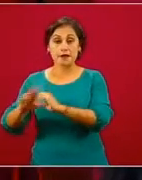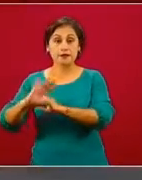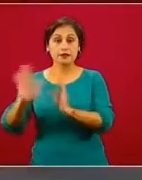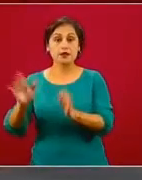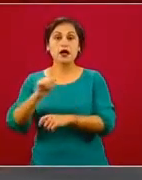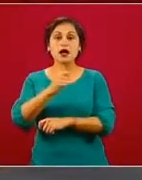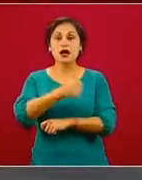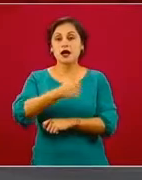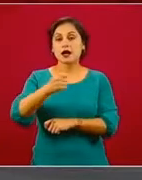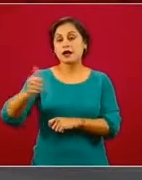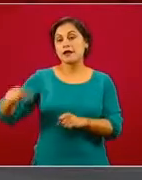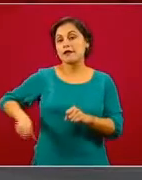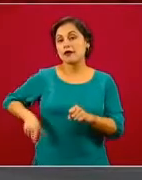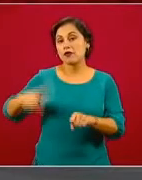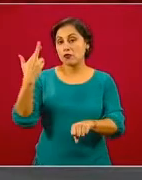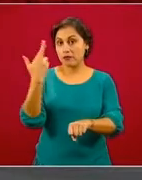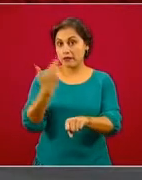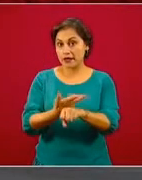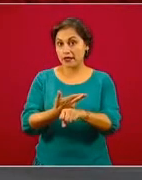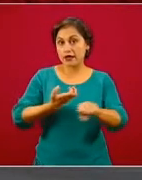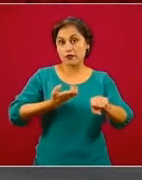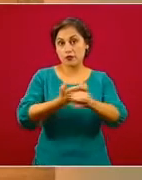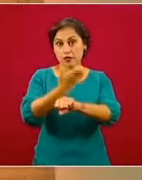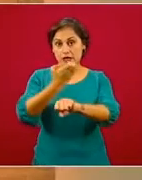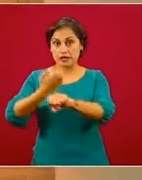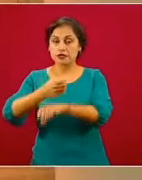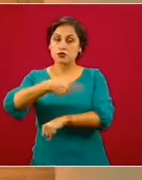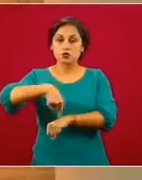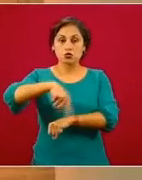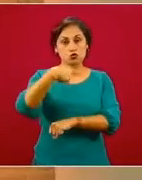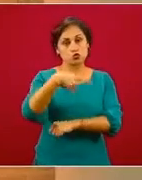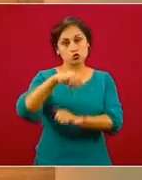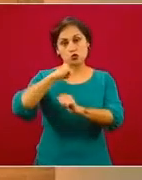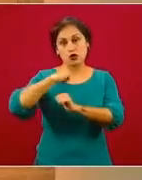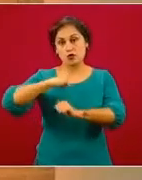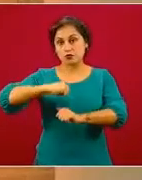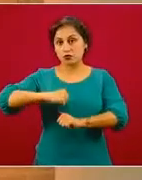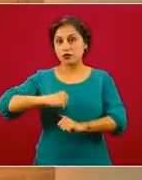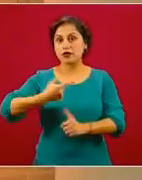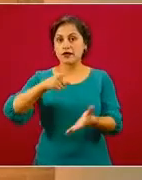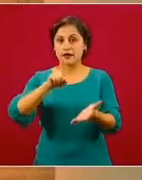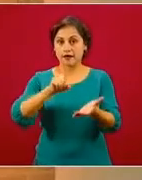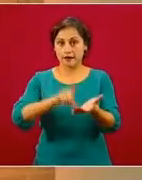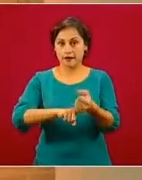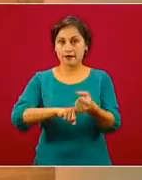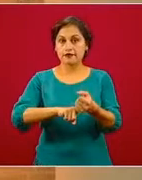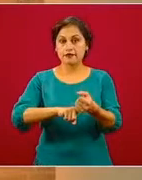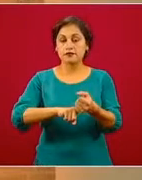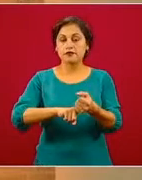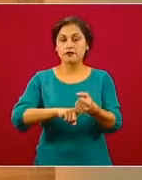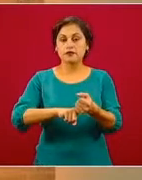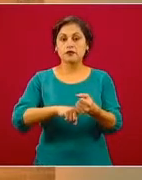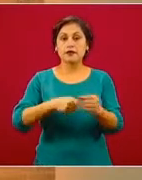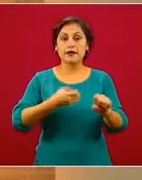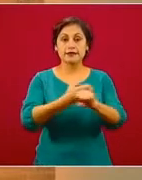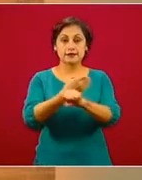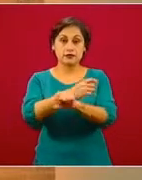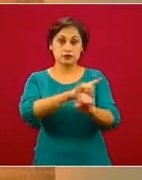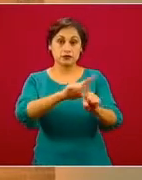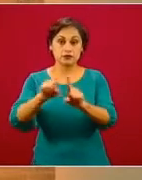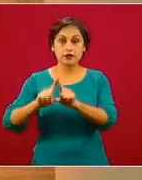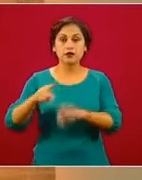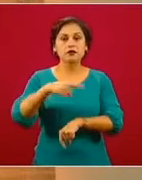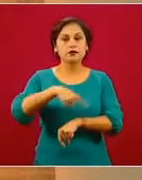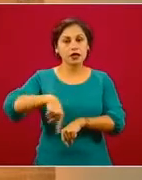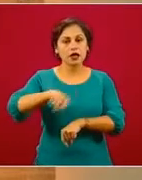And definitely state authorities, governors, and healthcare authorities in their respective areas will